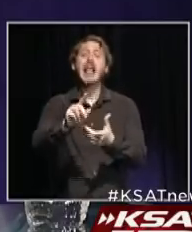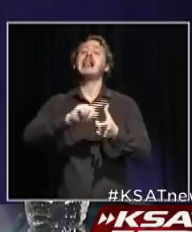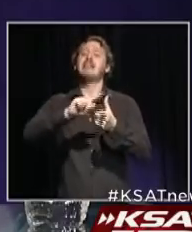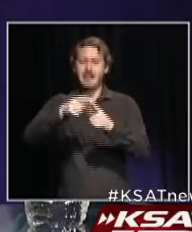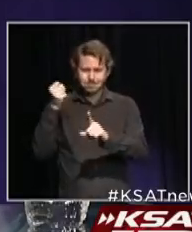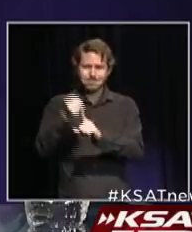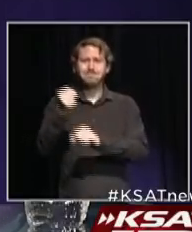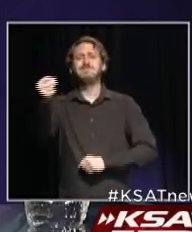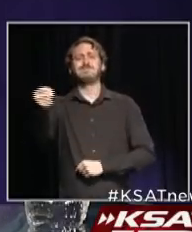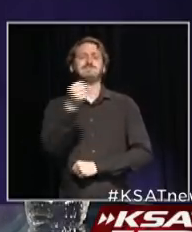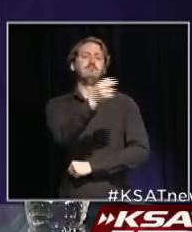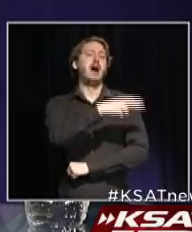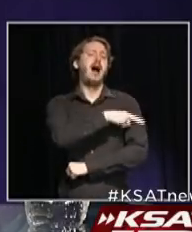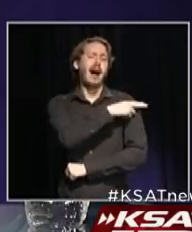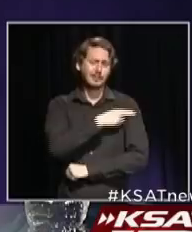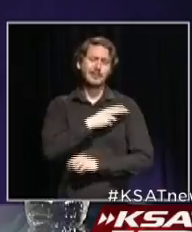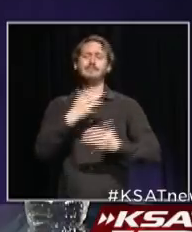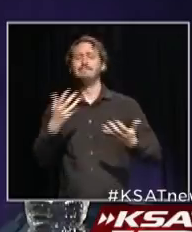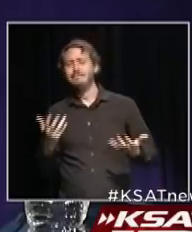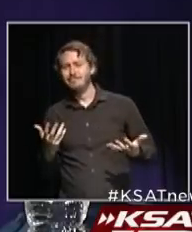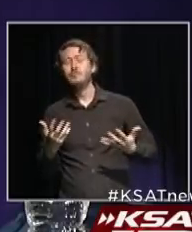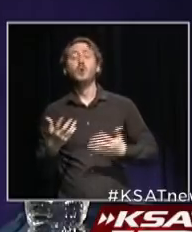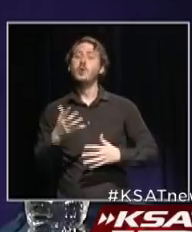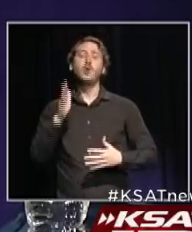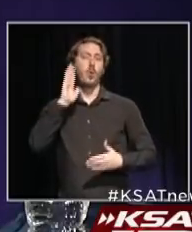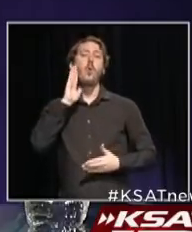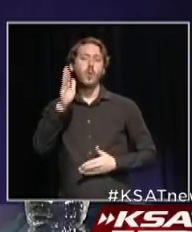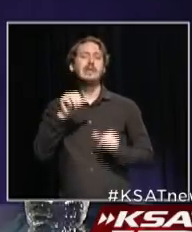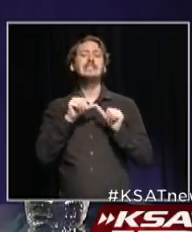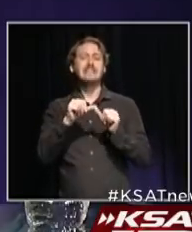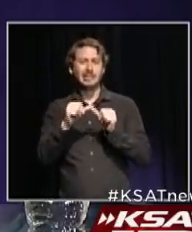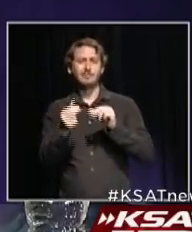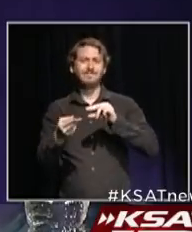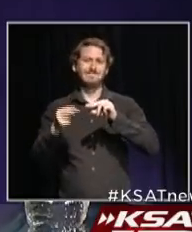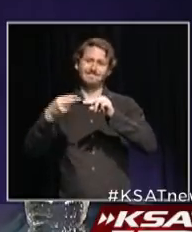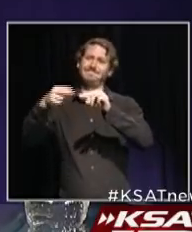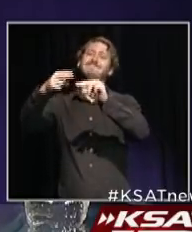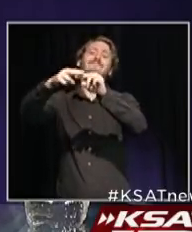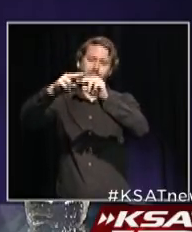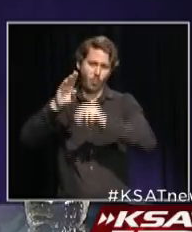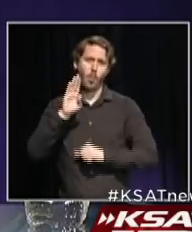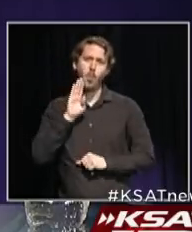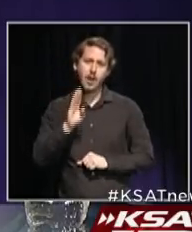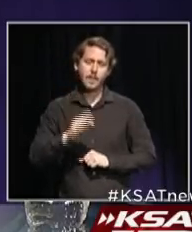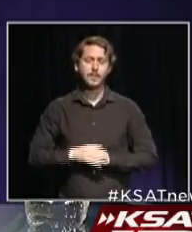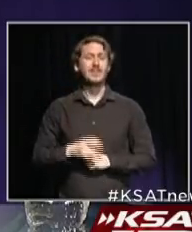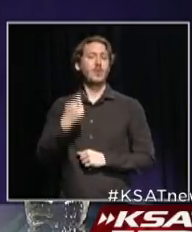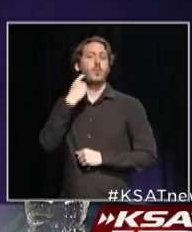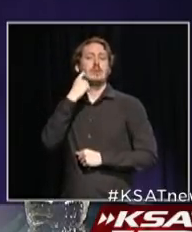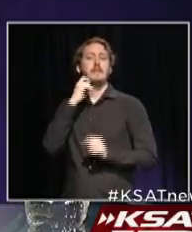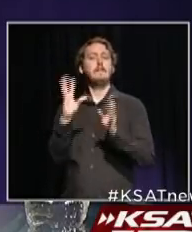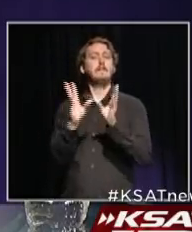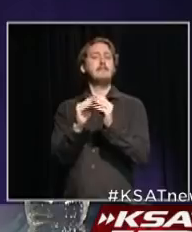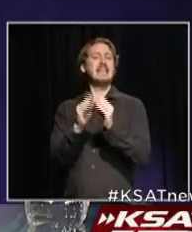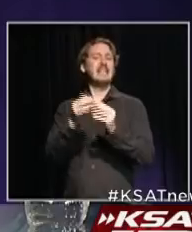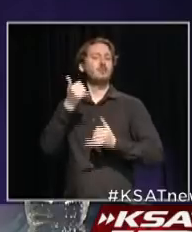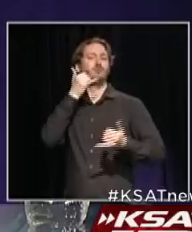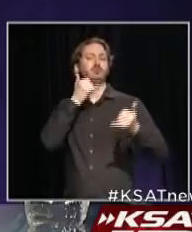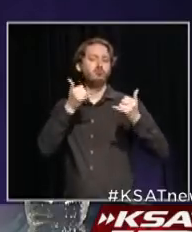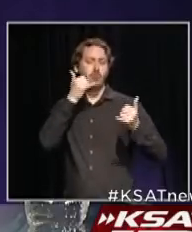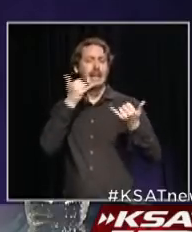and so it's definitely going to continue to grow higher. I was on a conference call today with some of